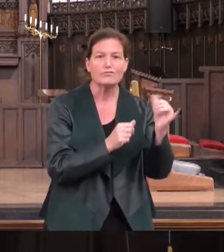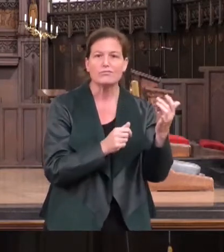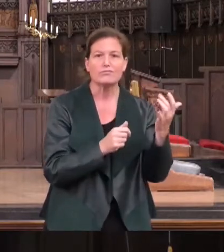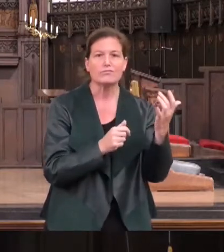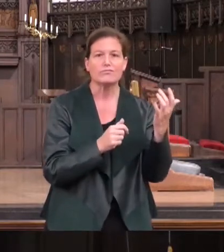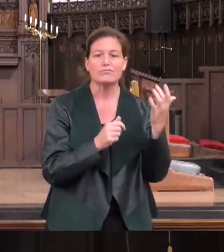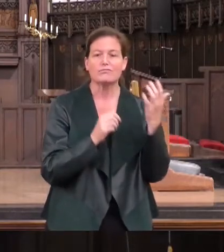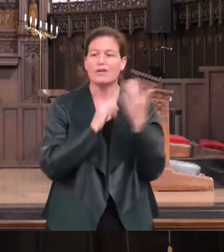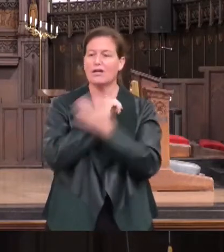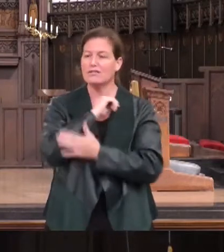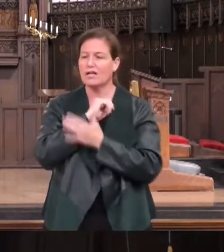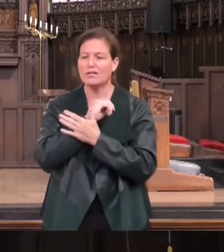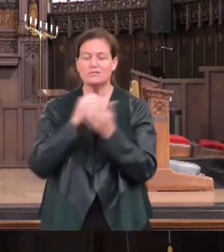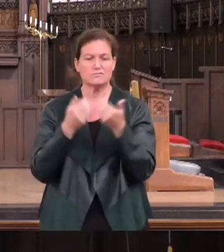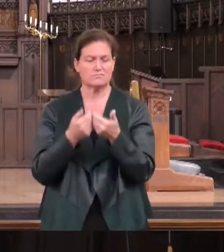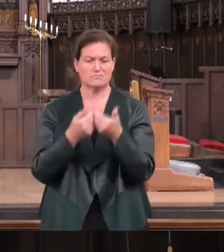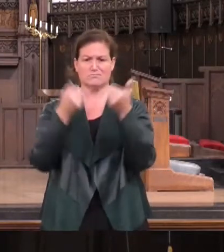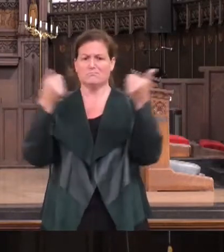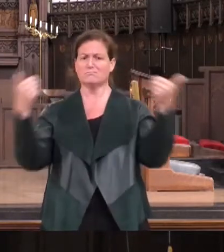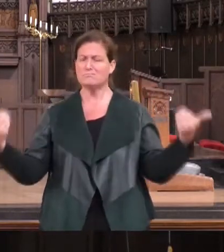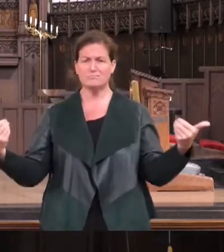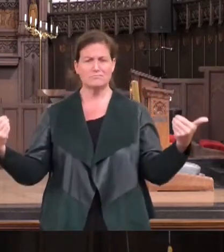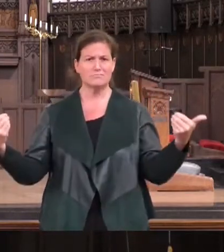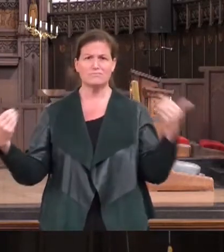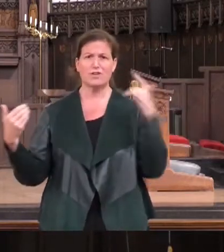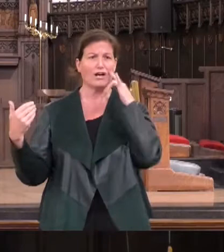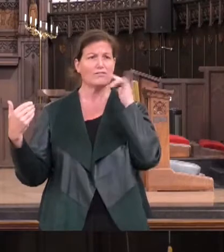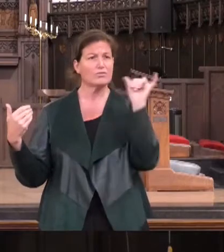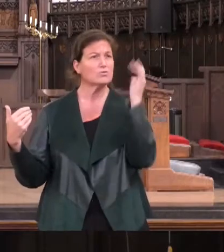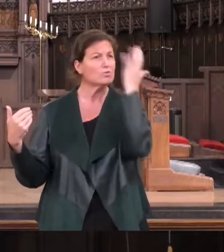with 2 vastly different visions for our future.